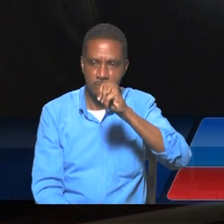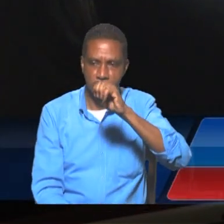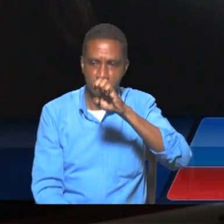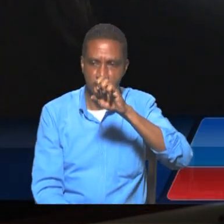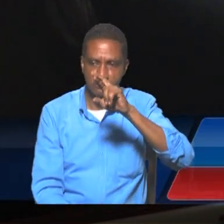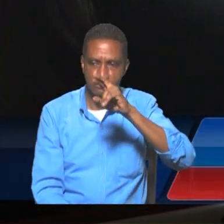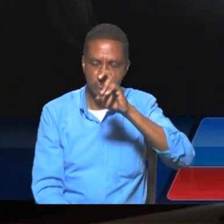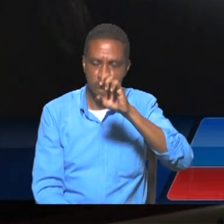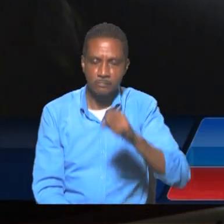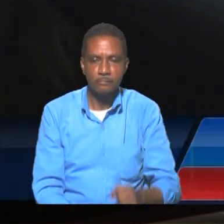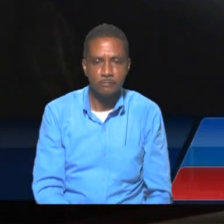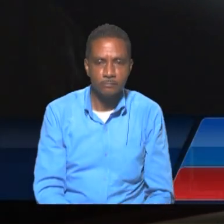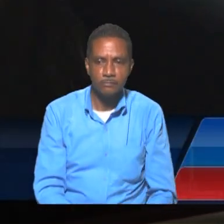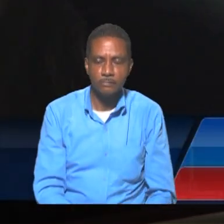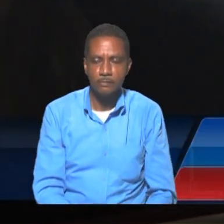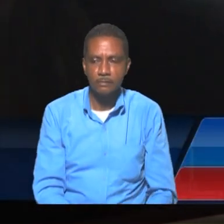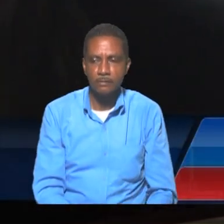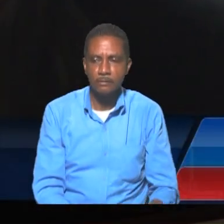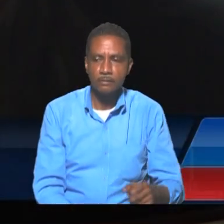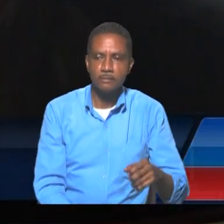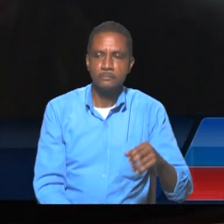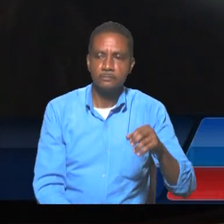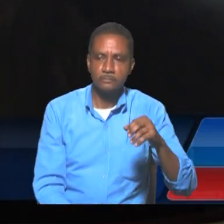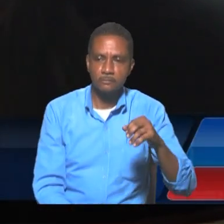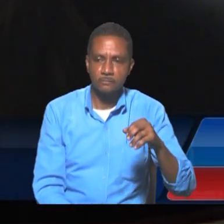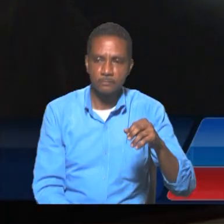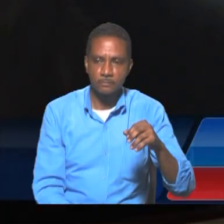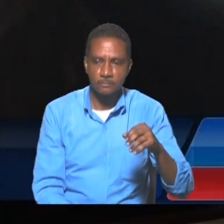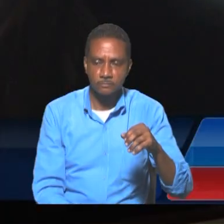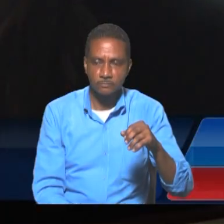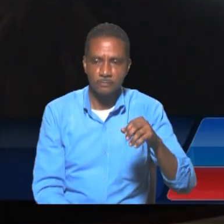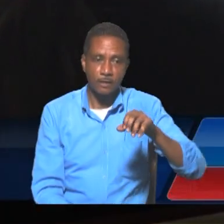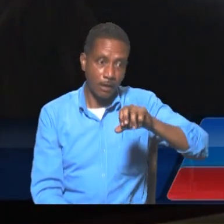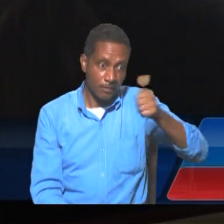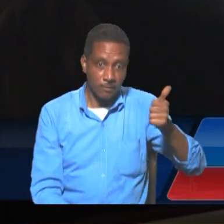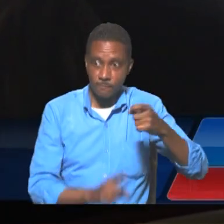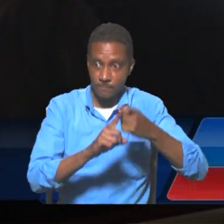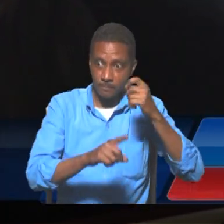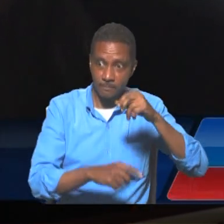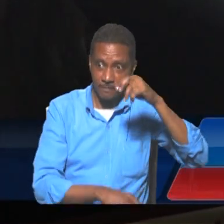16-year-old Soren, Narine of Fatima College and 17-year-old Vandika, Doon